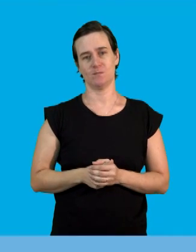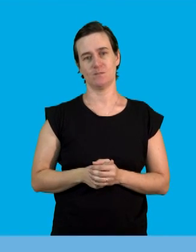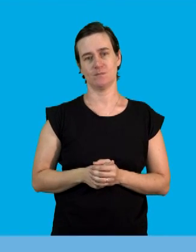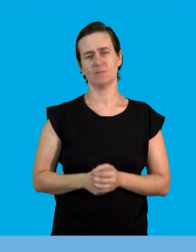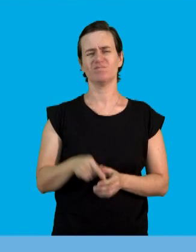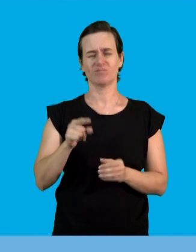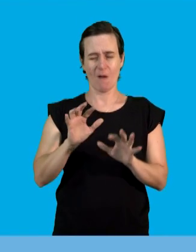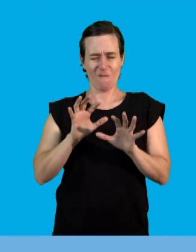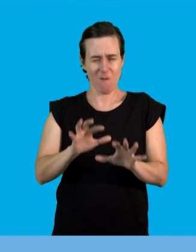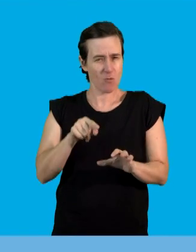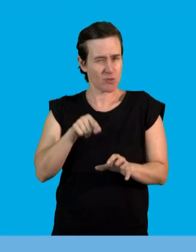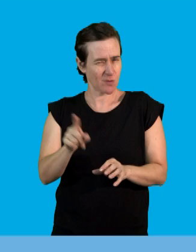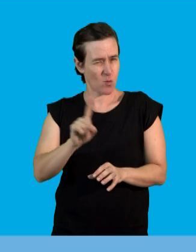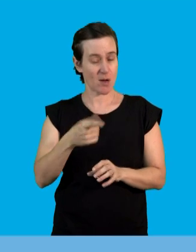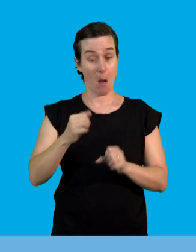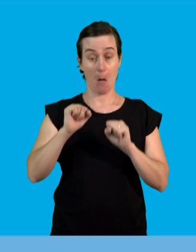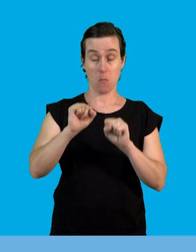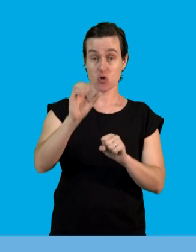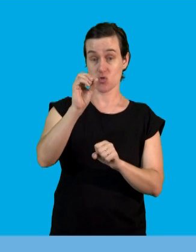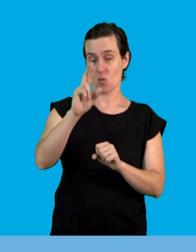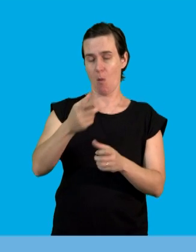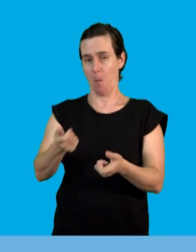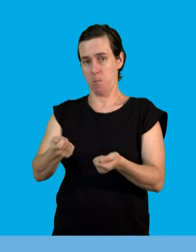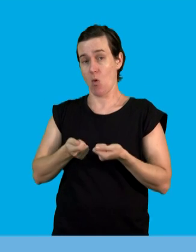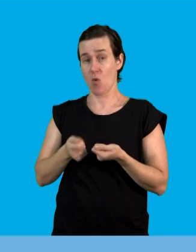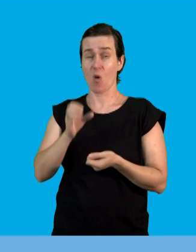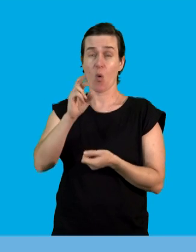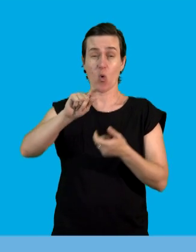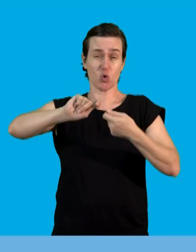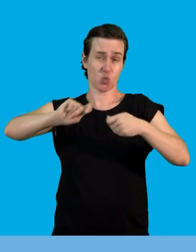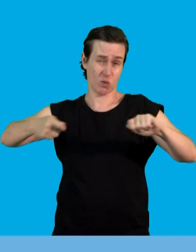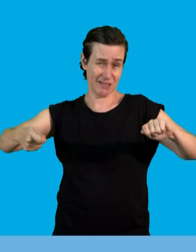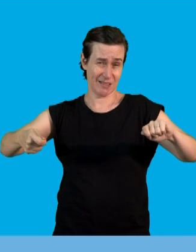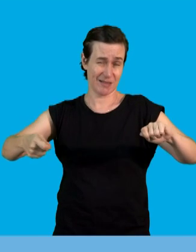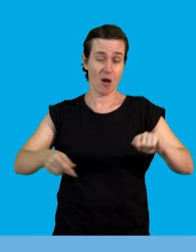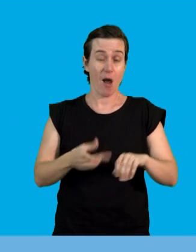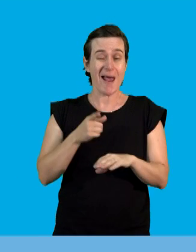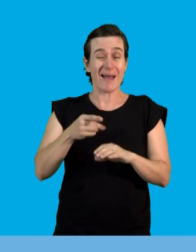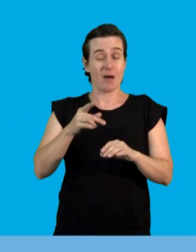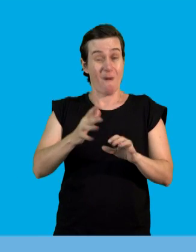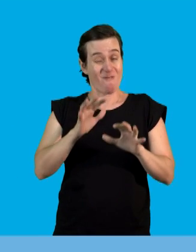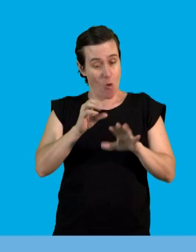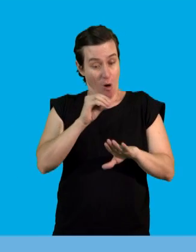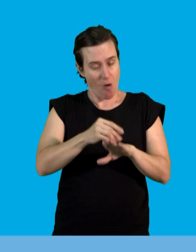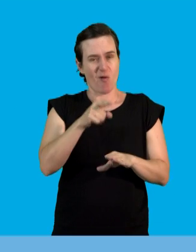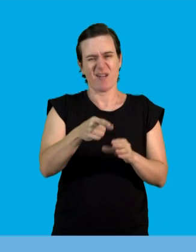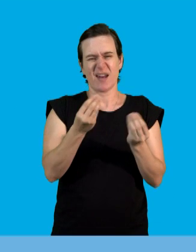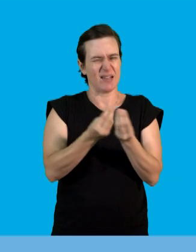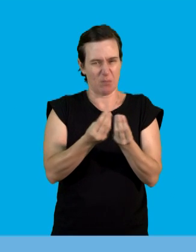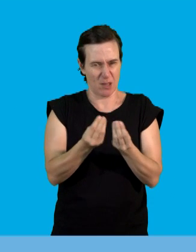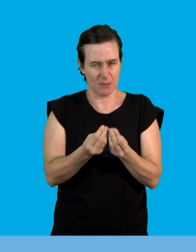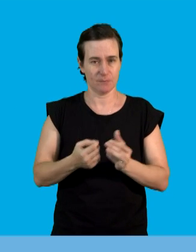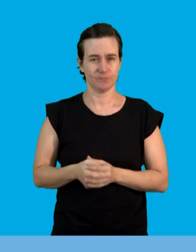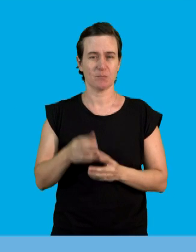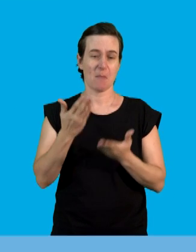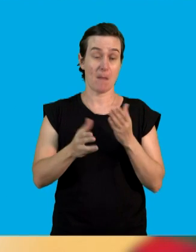a force, as we've said, it is a push or pull, or sometimes you can even say a twist that is exerted on an object. So whenever you are